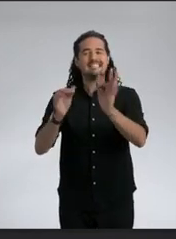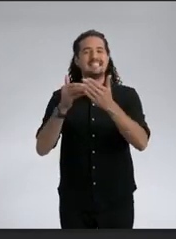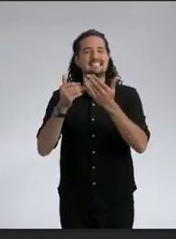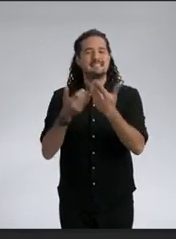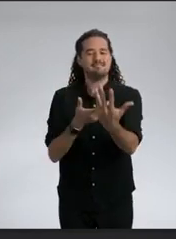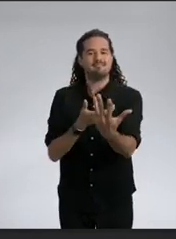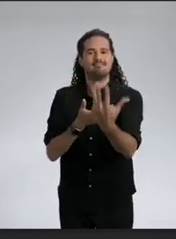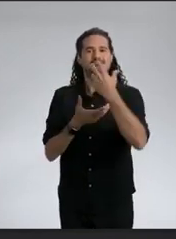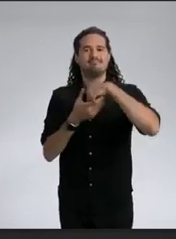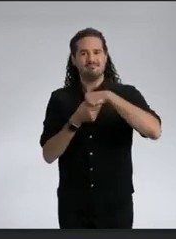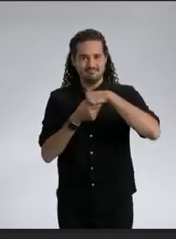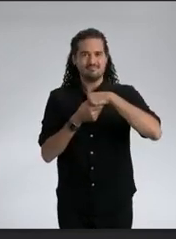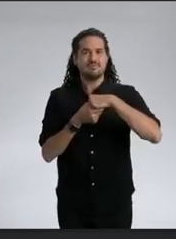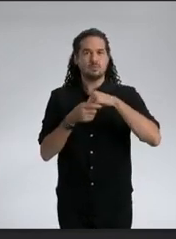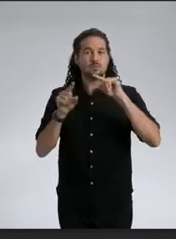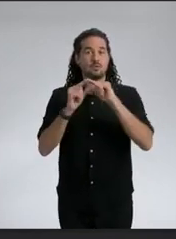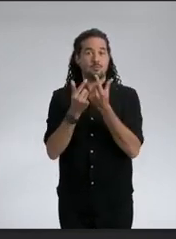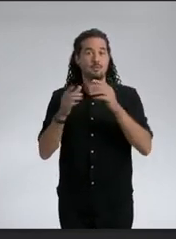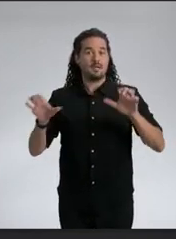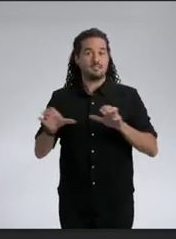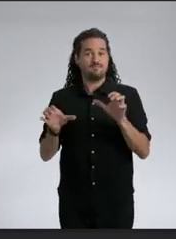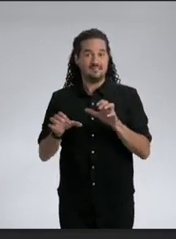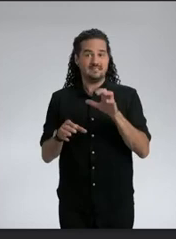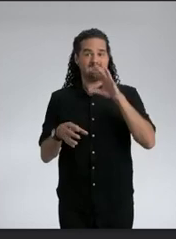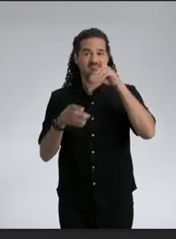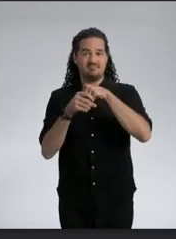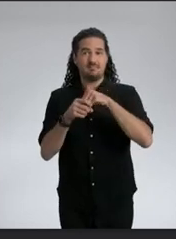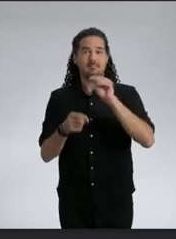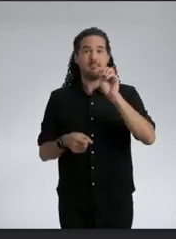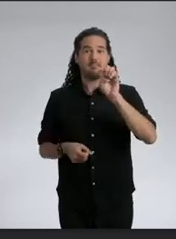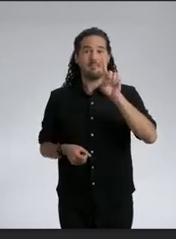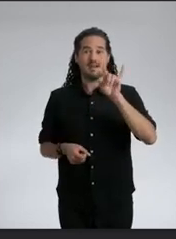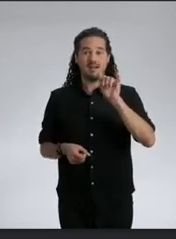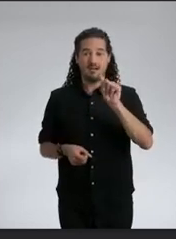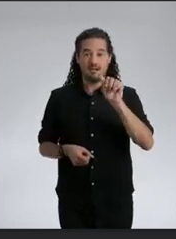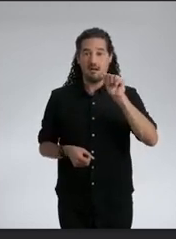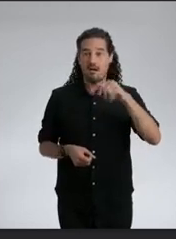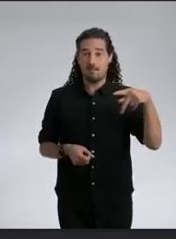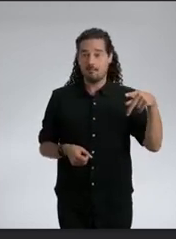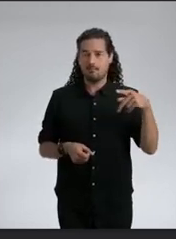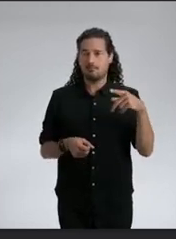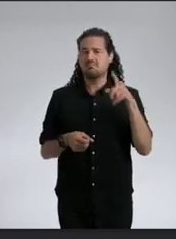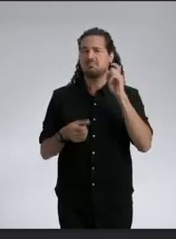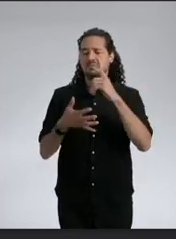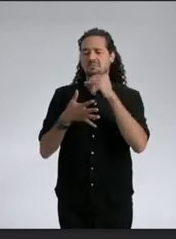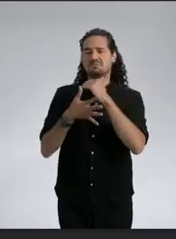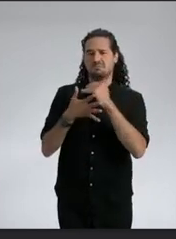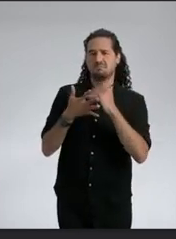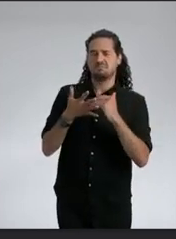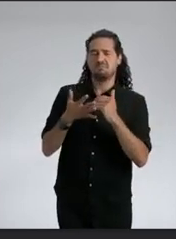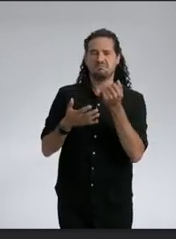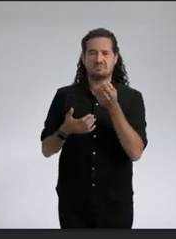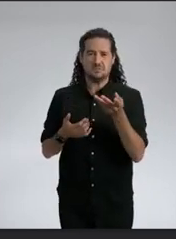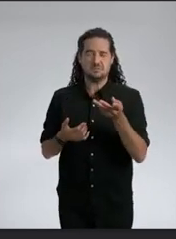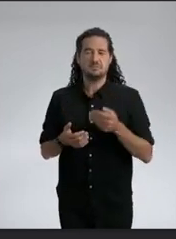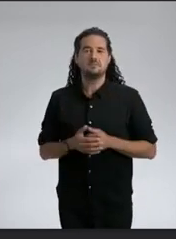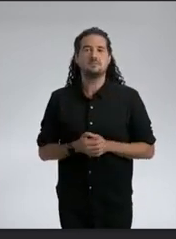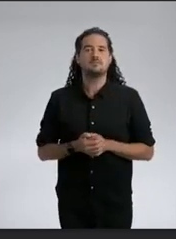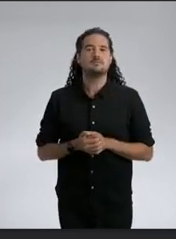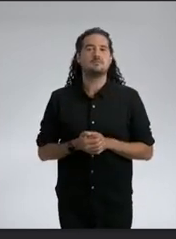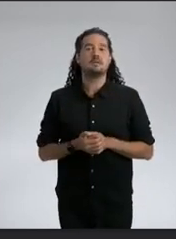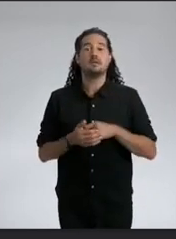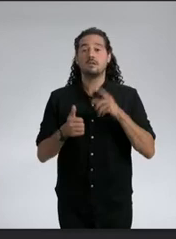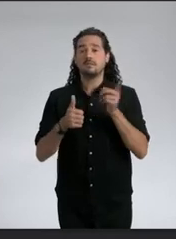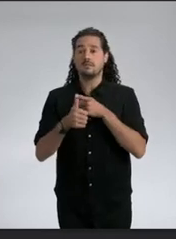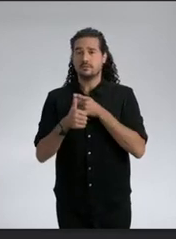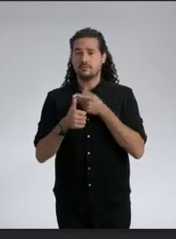app and take full advantage of the framework. There's just a few steps to get your app ready for shared playback. First, we need to